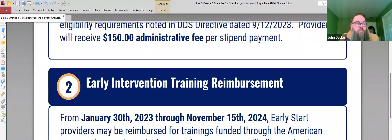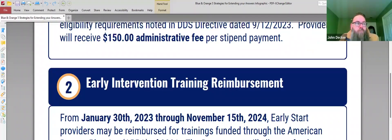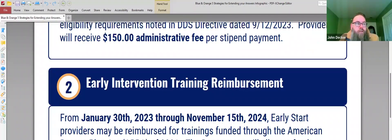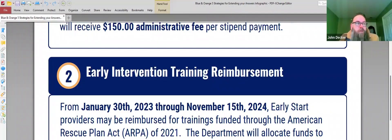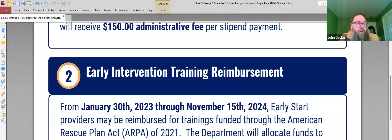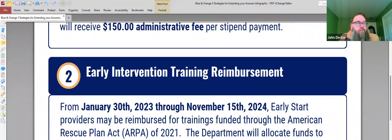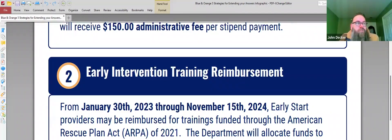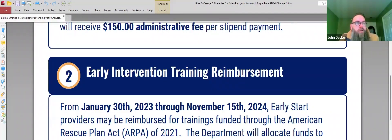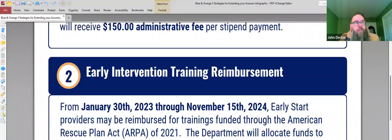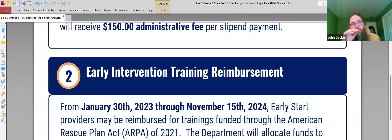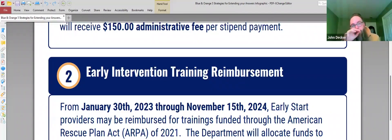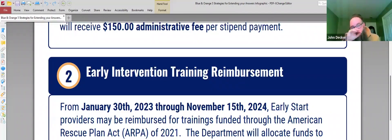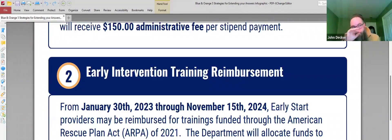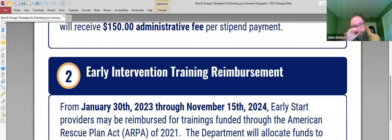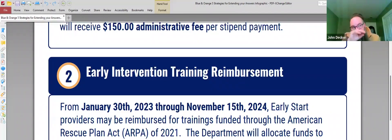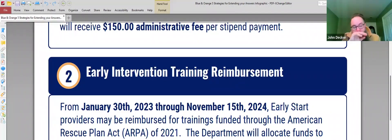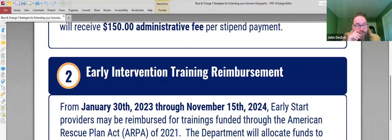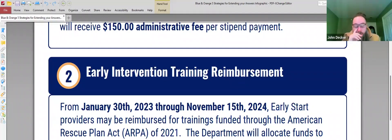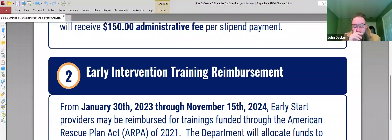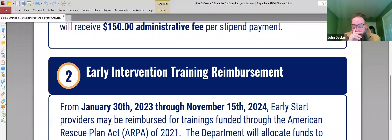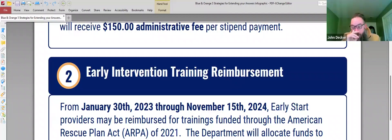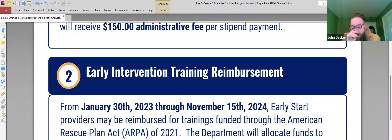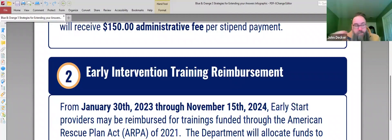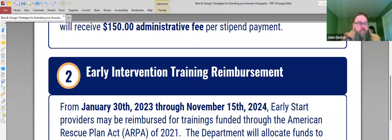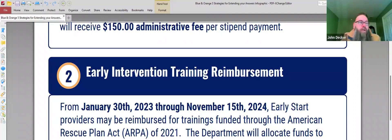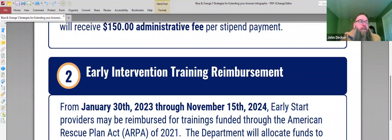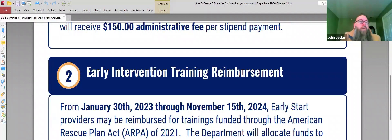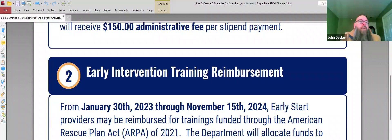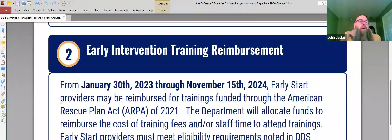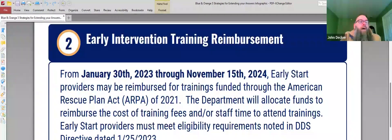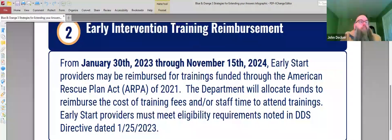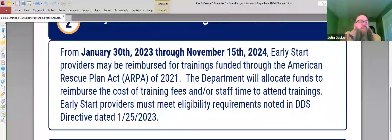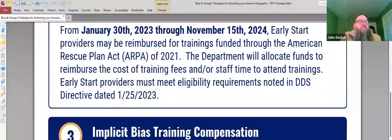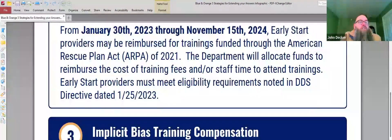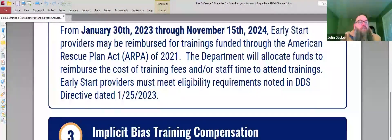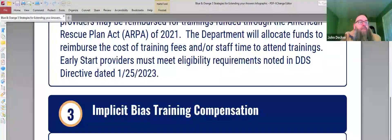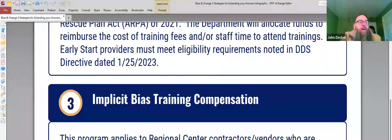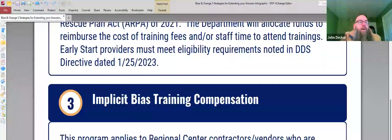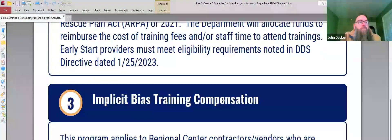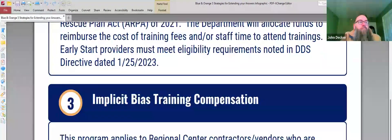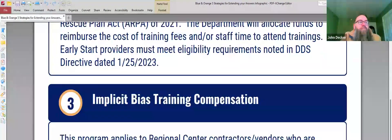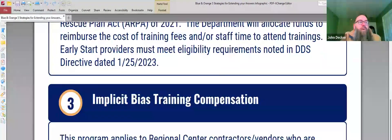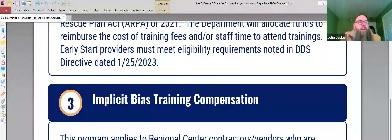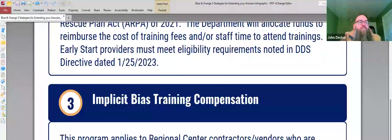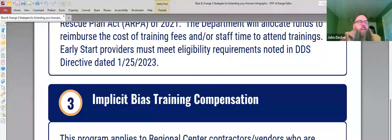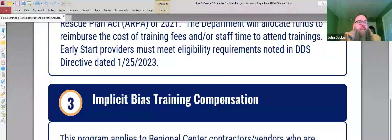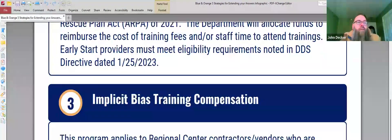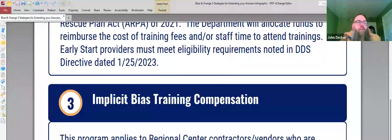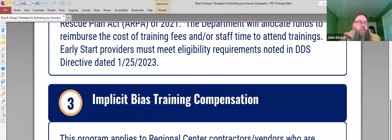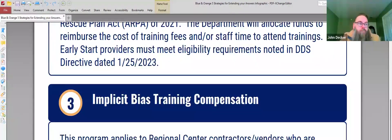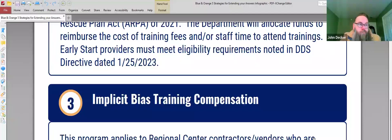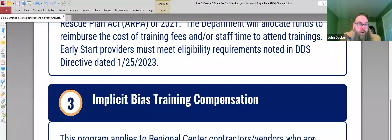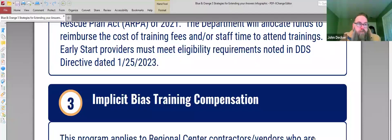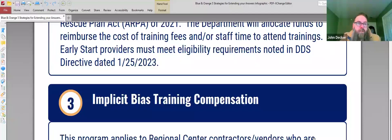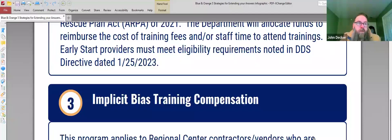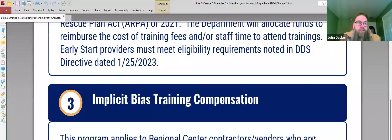providers. And I know we've done a lot of outreach directly to those service providers related to that. Additionally, implicit bias training